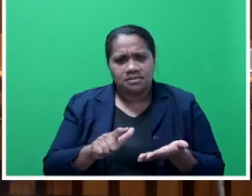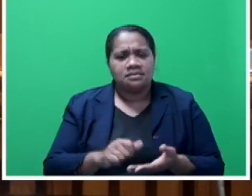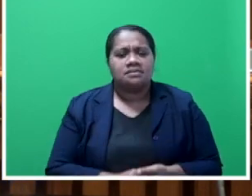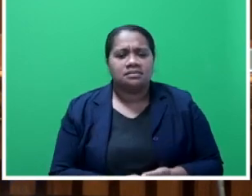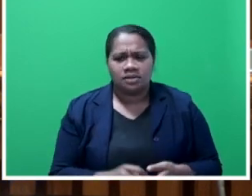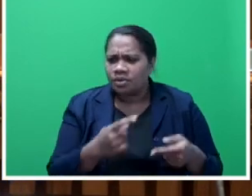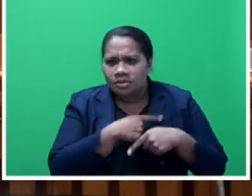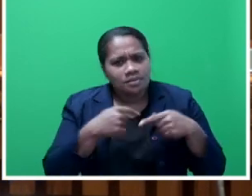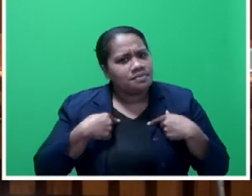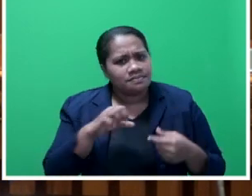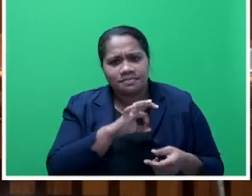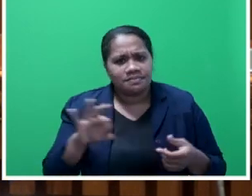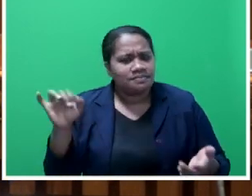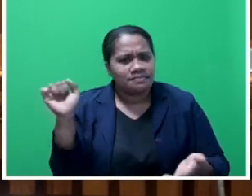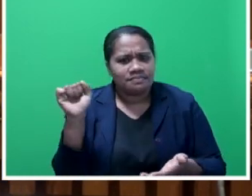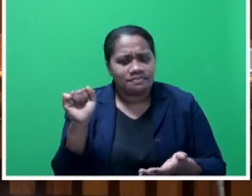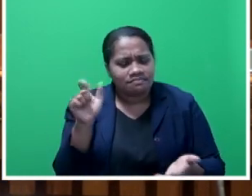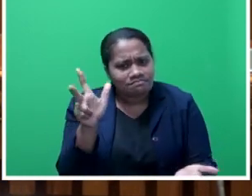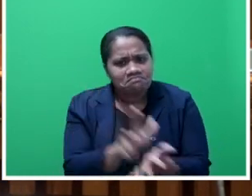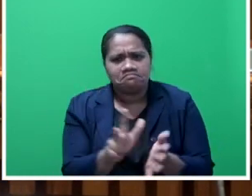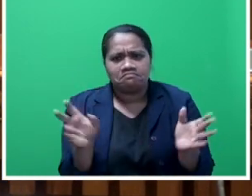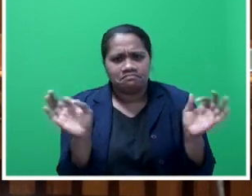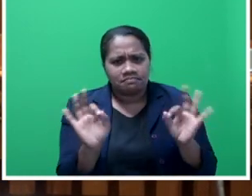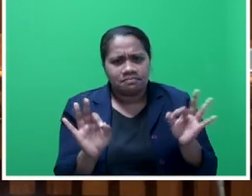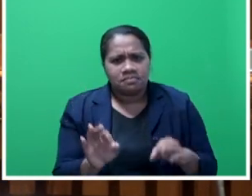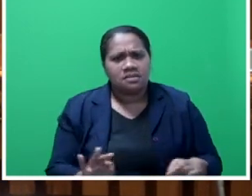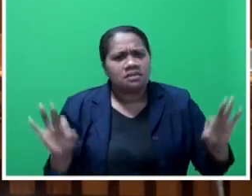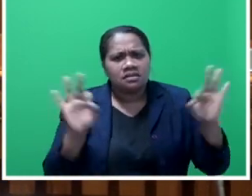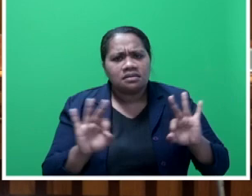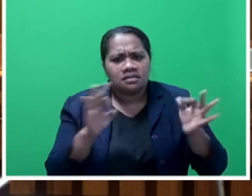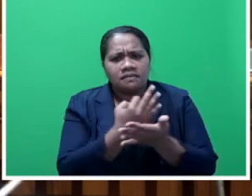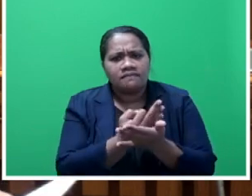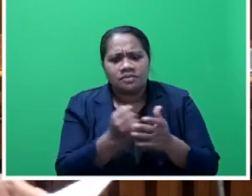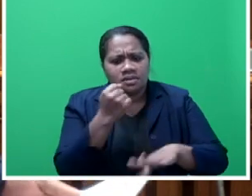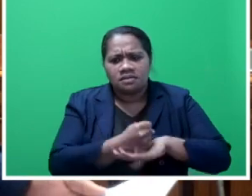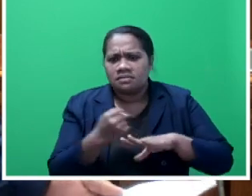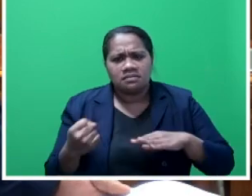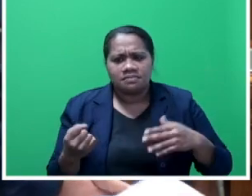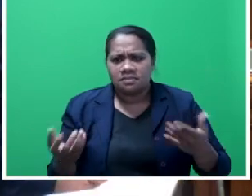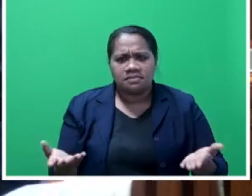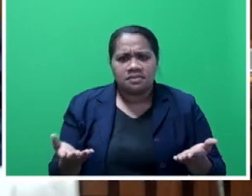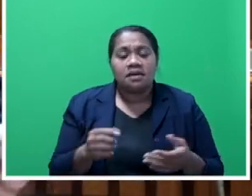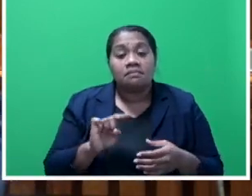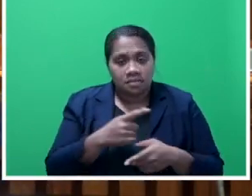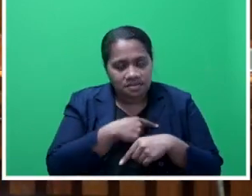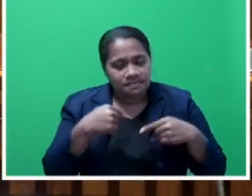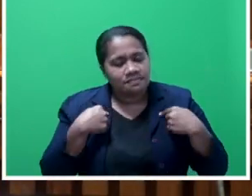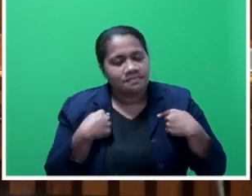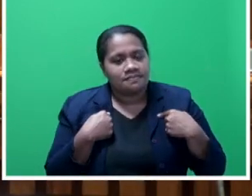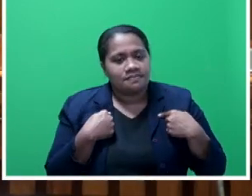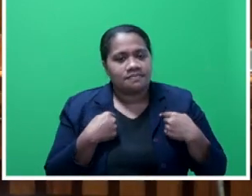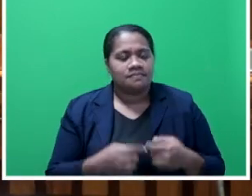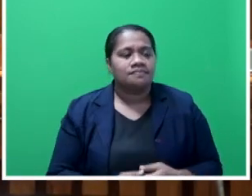Parliament, there's been no formal government guarantee sought, but we would be morally perhaps